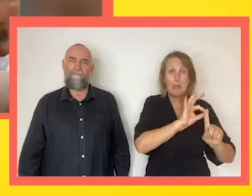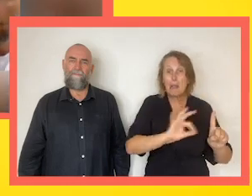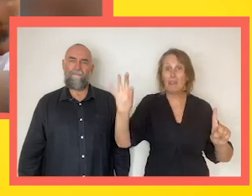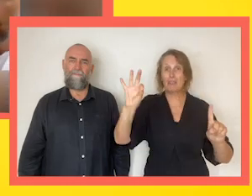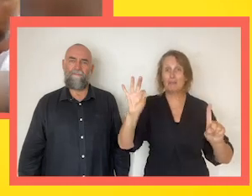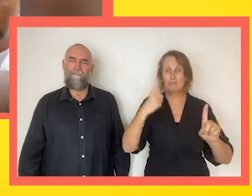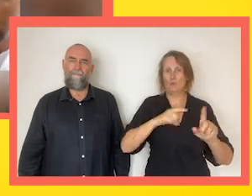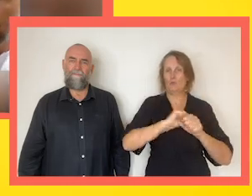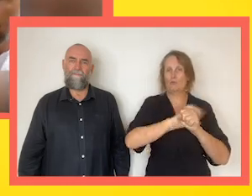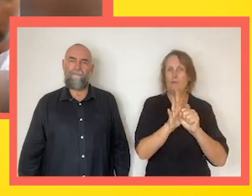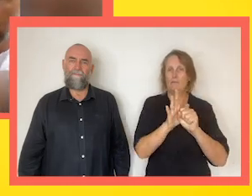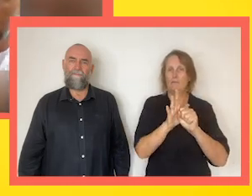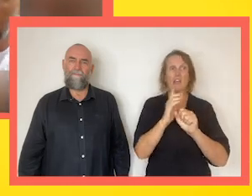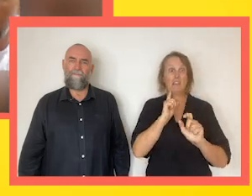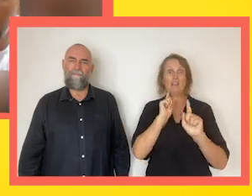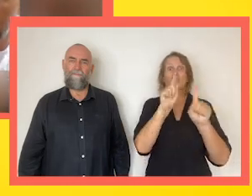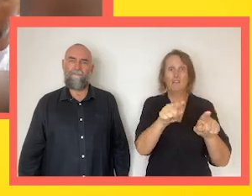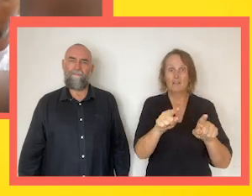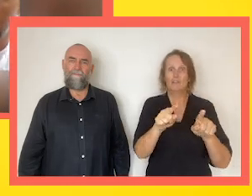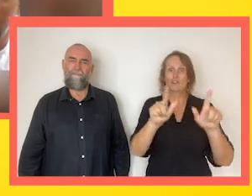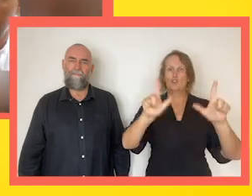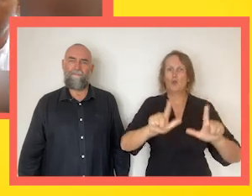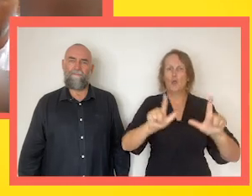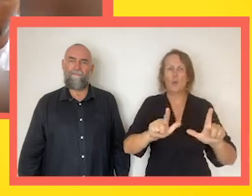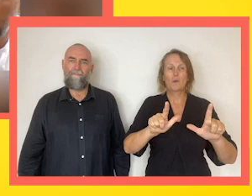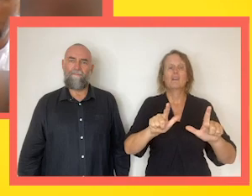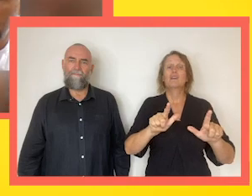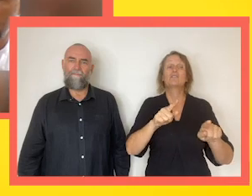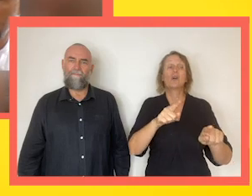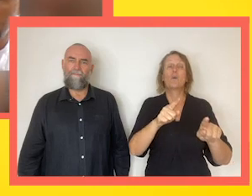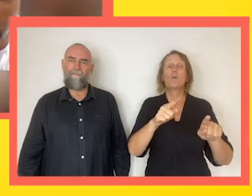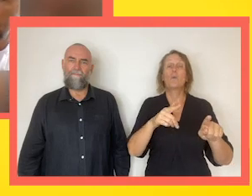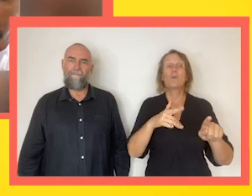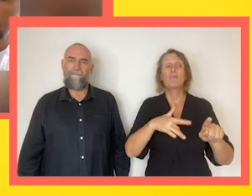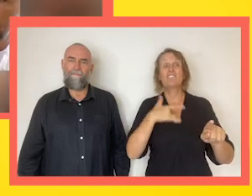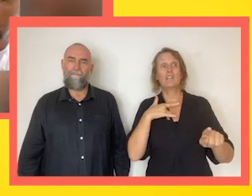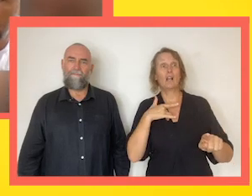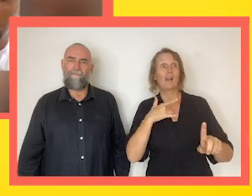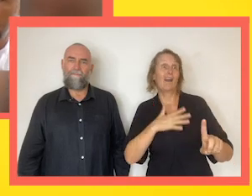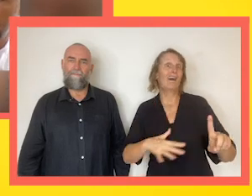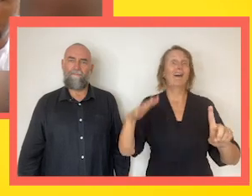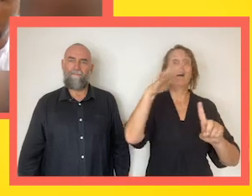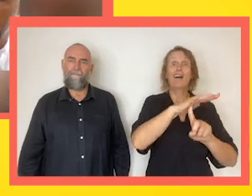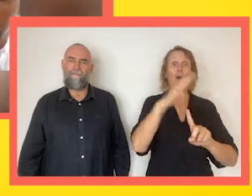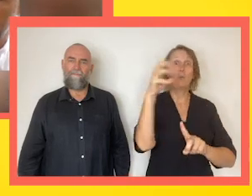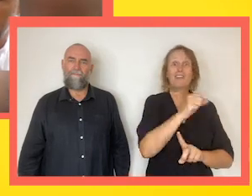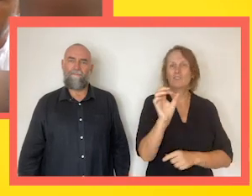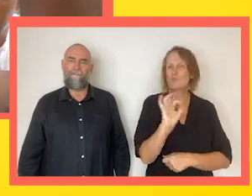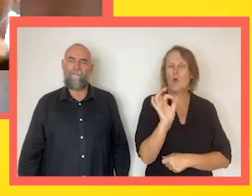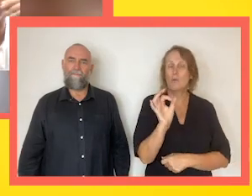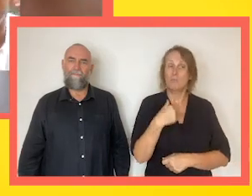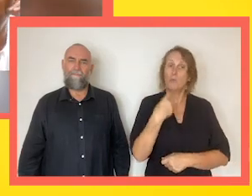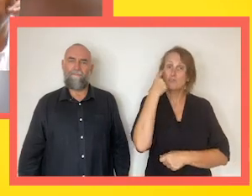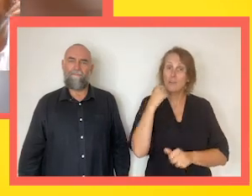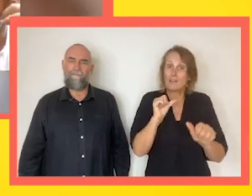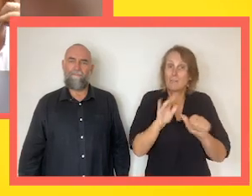Tokyo, and that was out of our control. And so, yeah, we didn't get the result we really wanted, but I could look back on that journey and be like, well, we did everything that